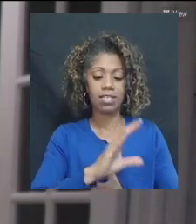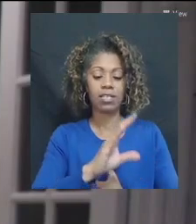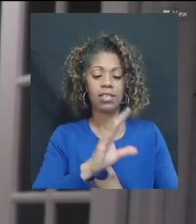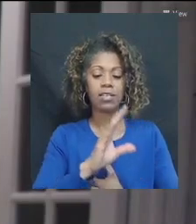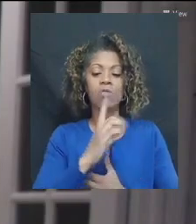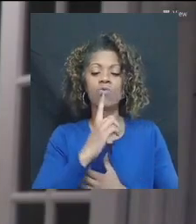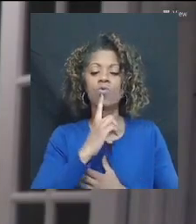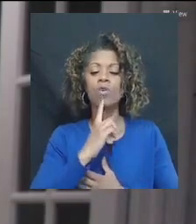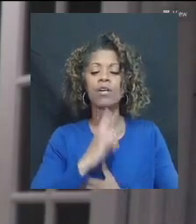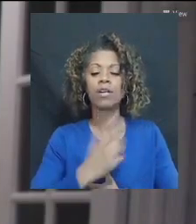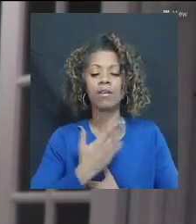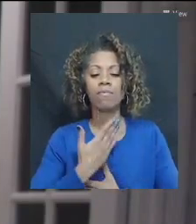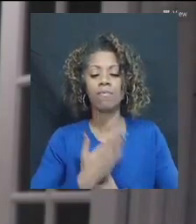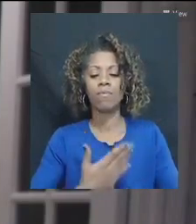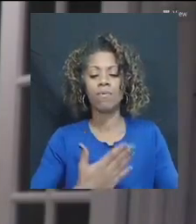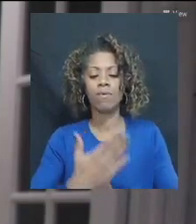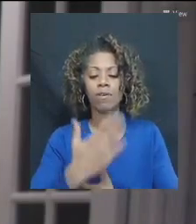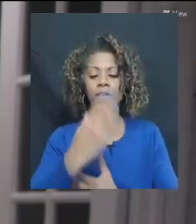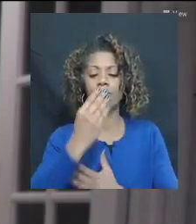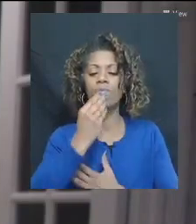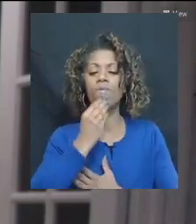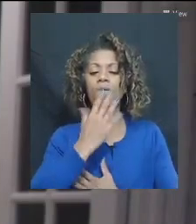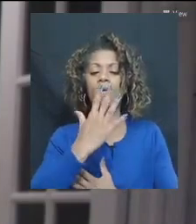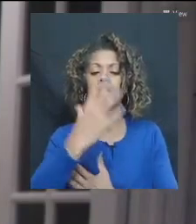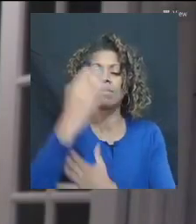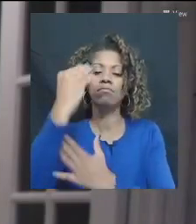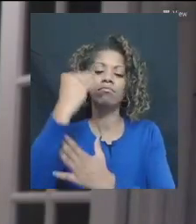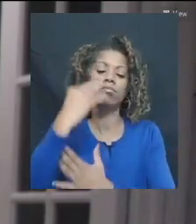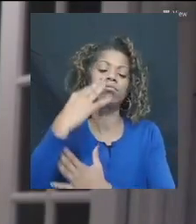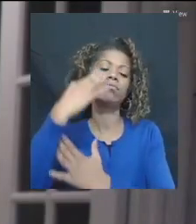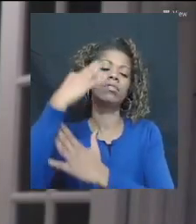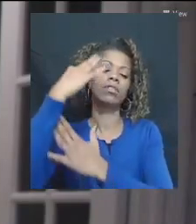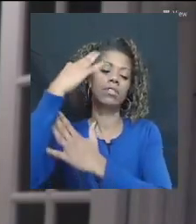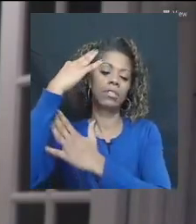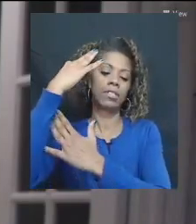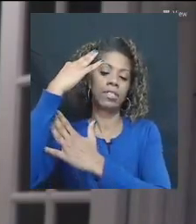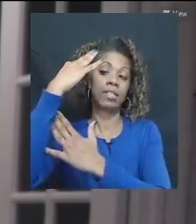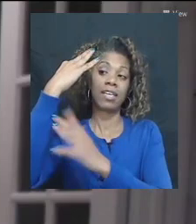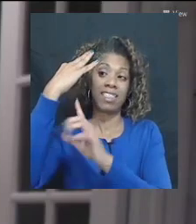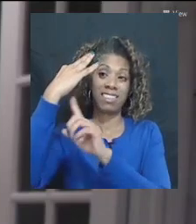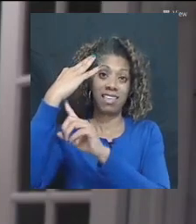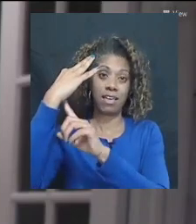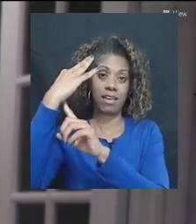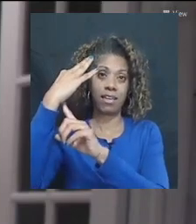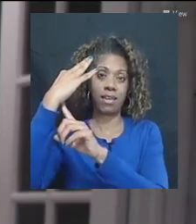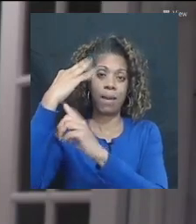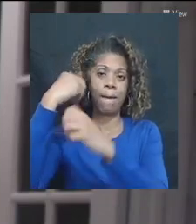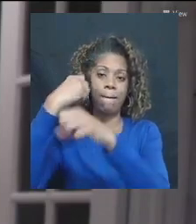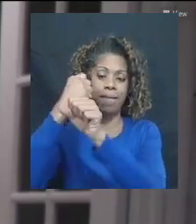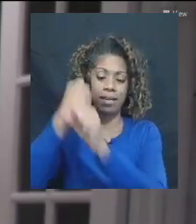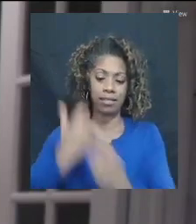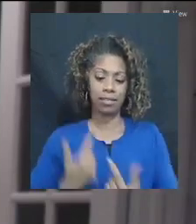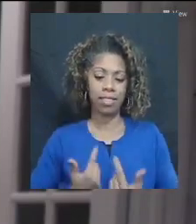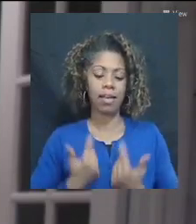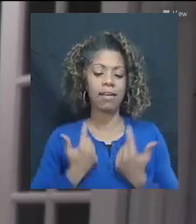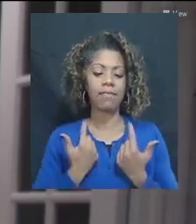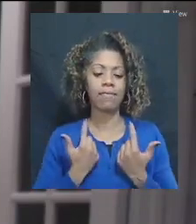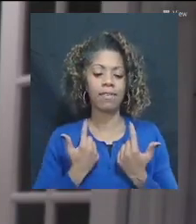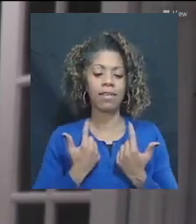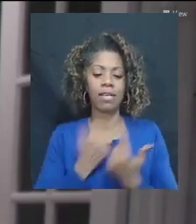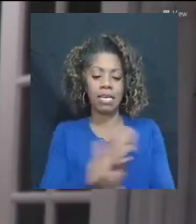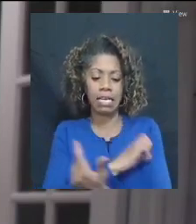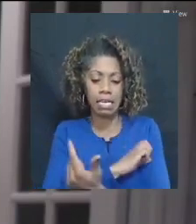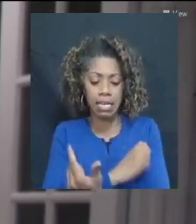even on the coldest morning. The sun creates life, energy, nourishment. Gather